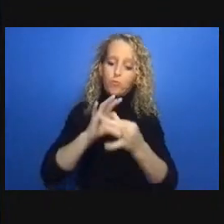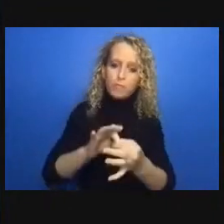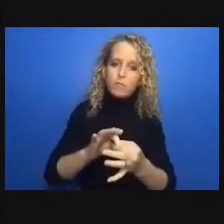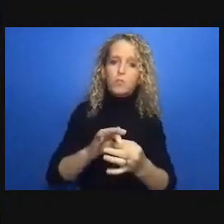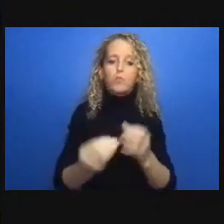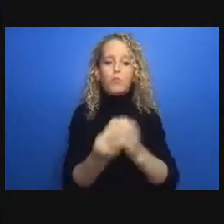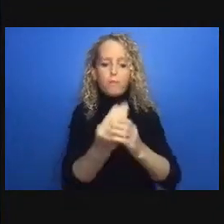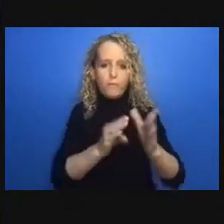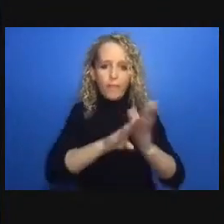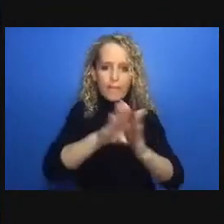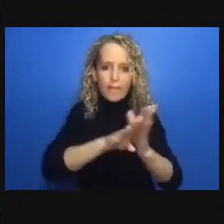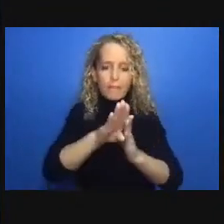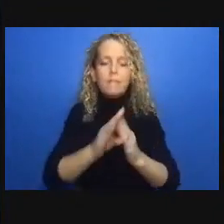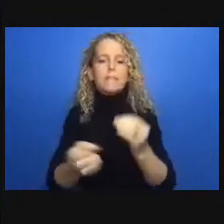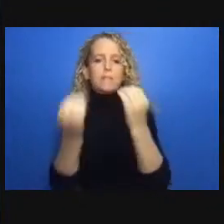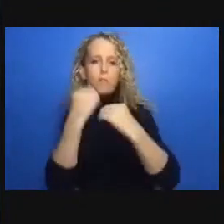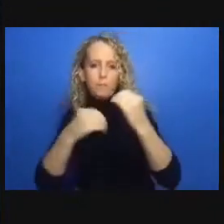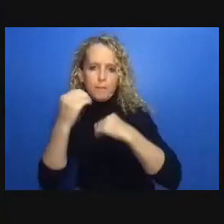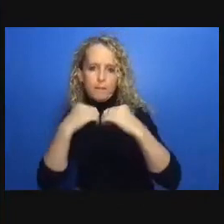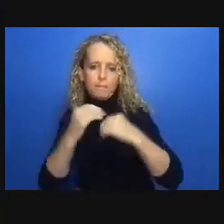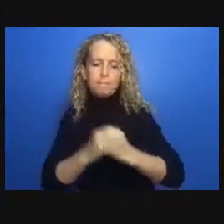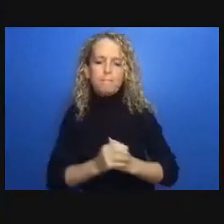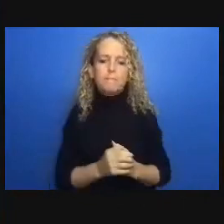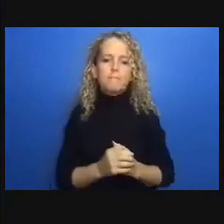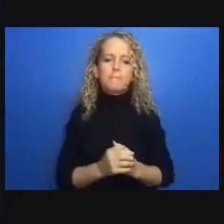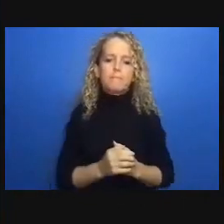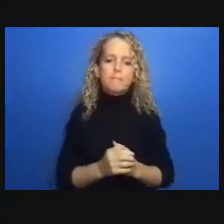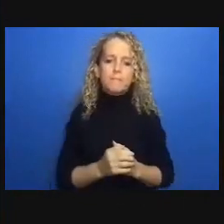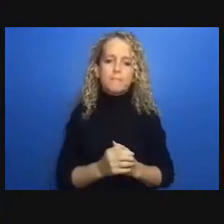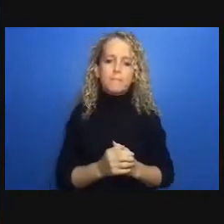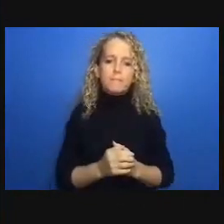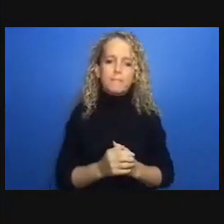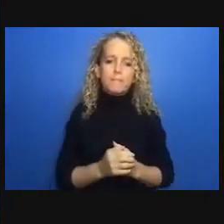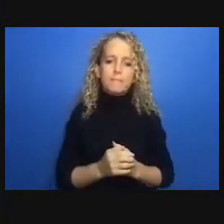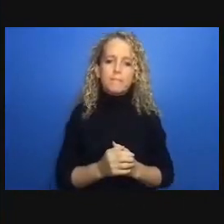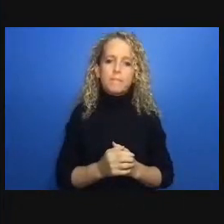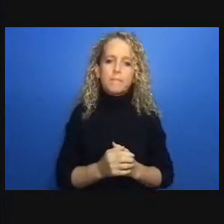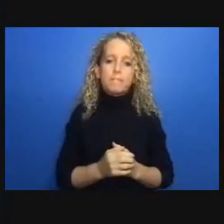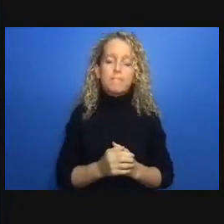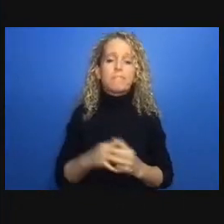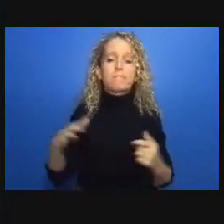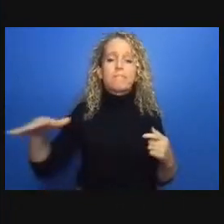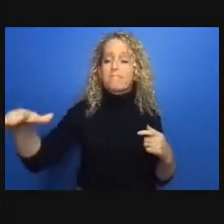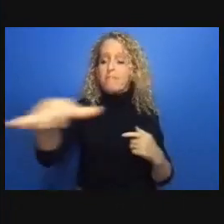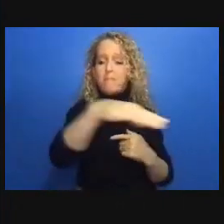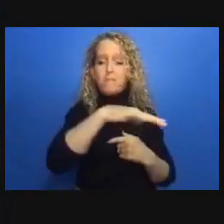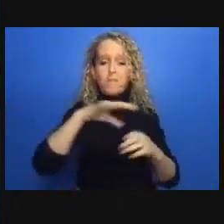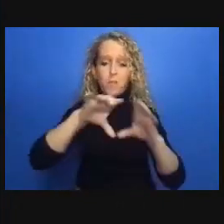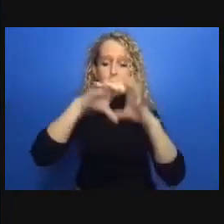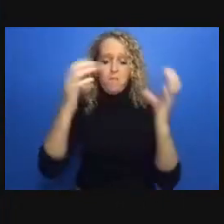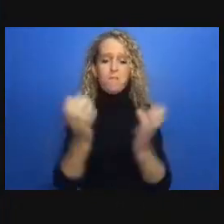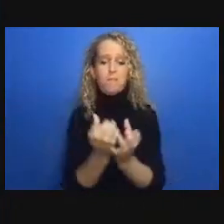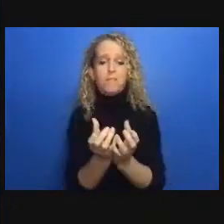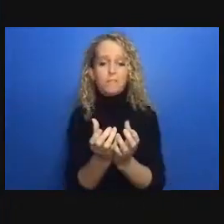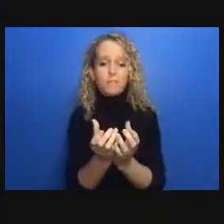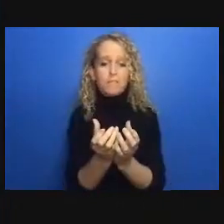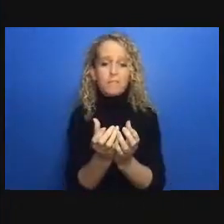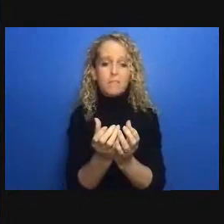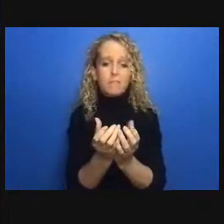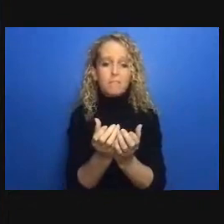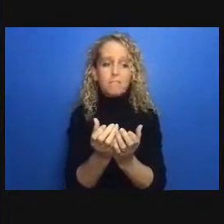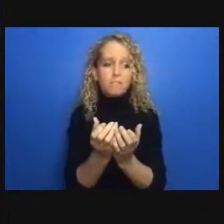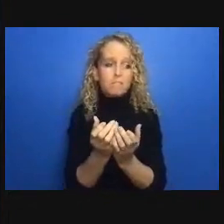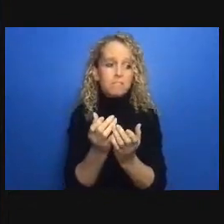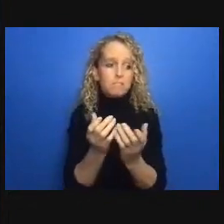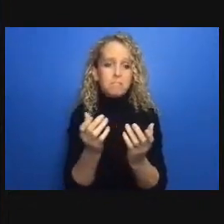consuming. I would like to say that, obviously, jurisdictions around the world are struggling to deal with the effects of the